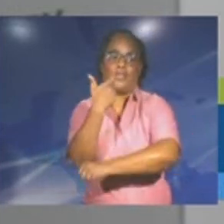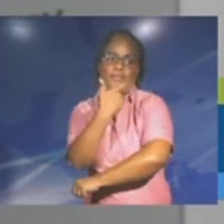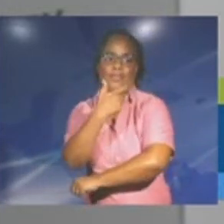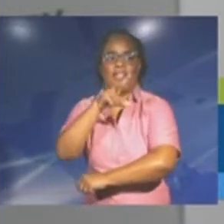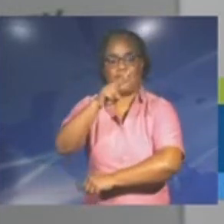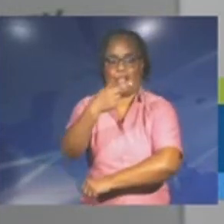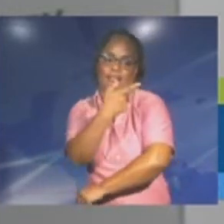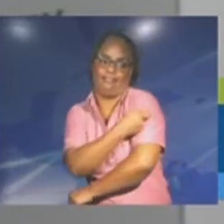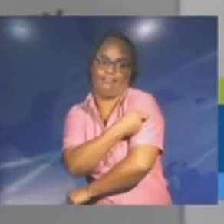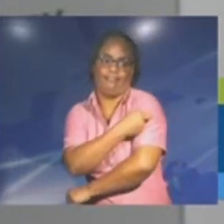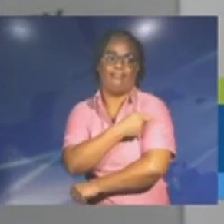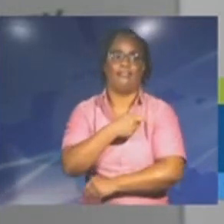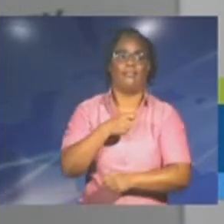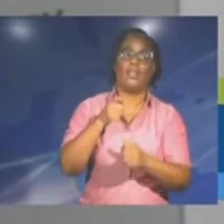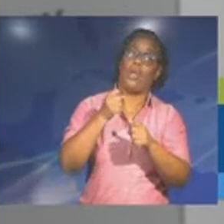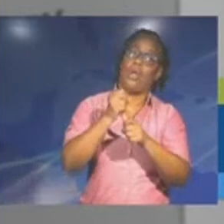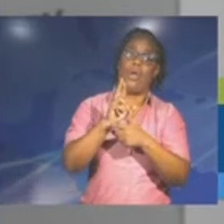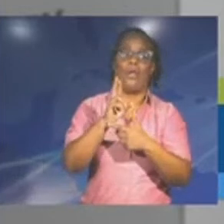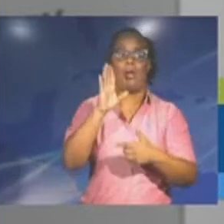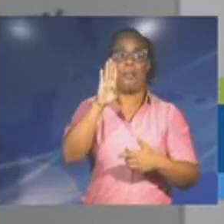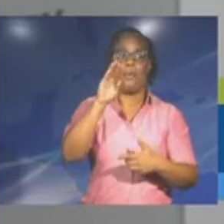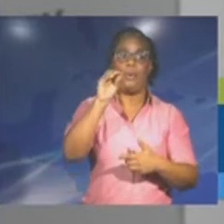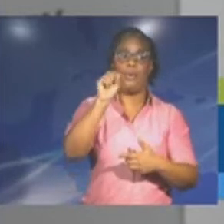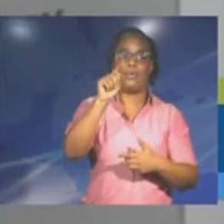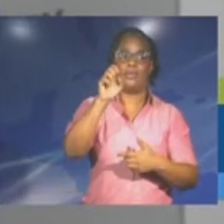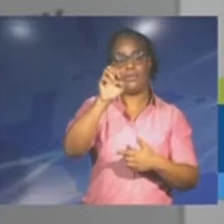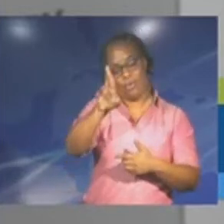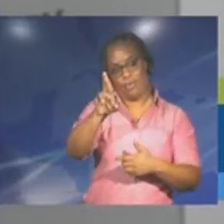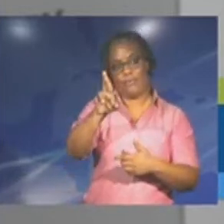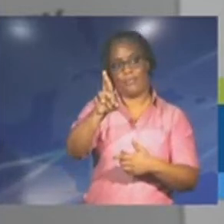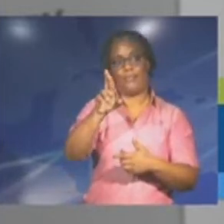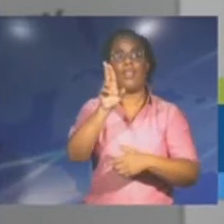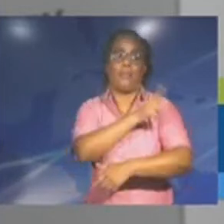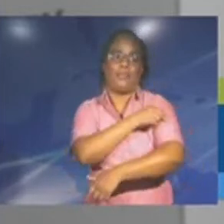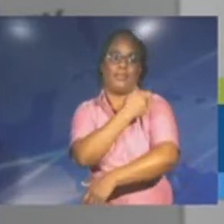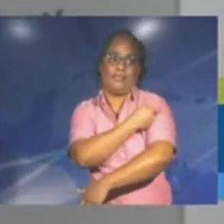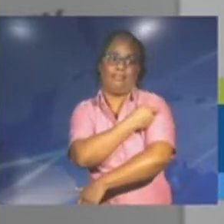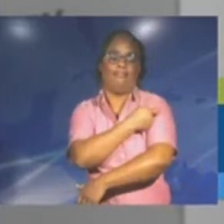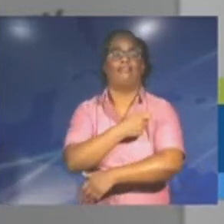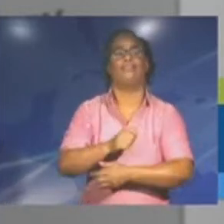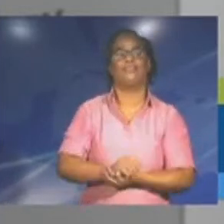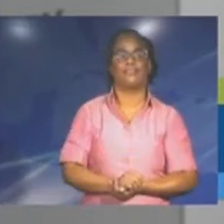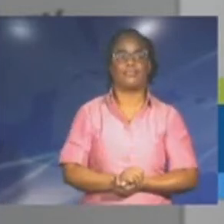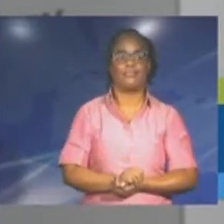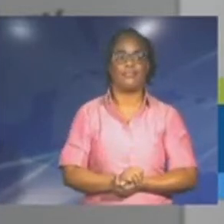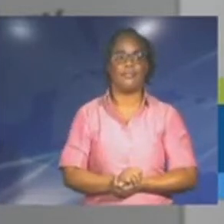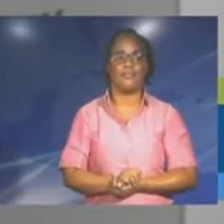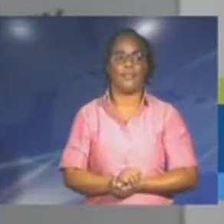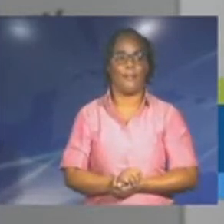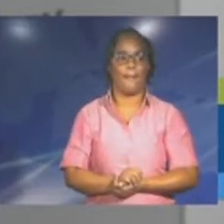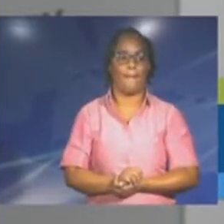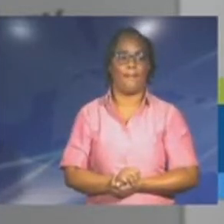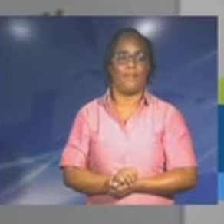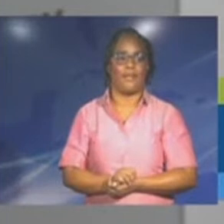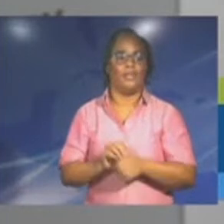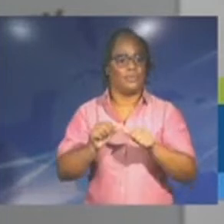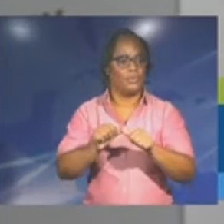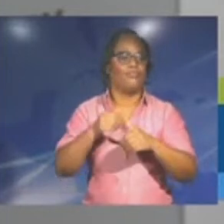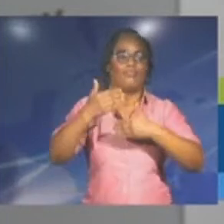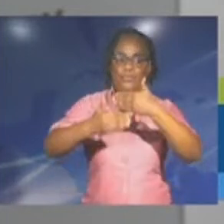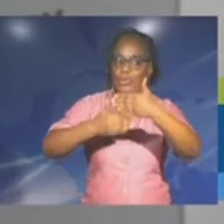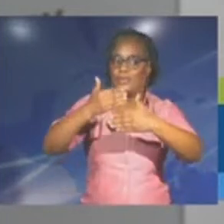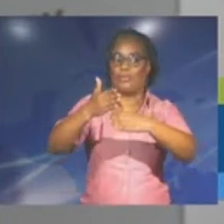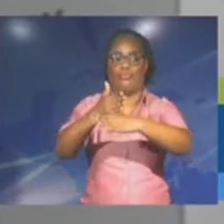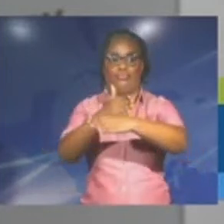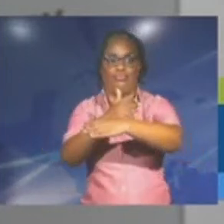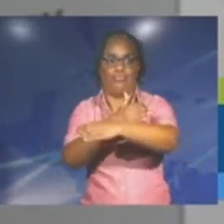In terms of what is happening with the deaths, our rolling average of deaths is actually standing at 3. Our case fatality rate has